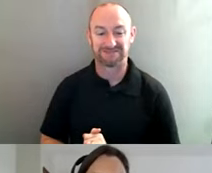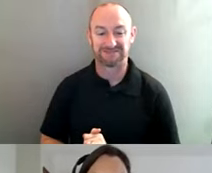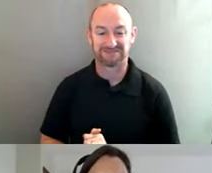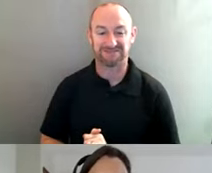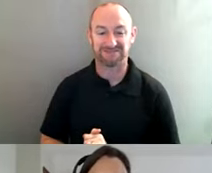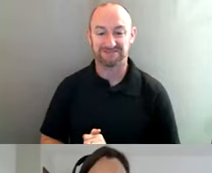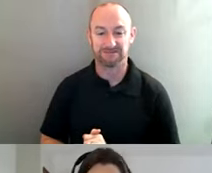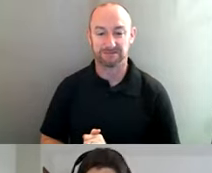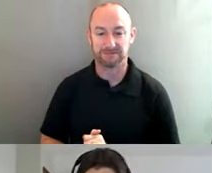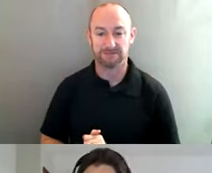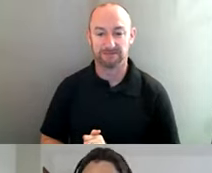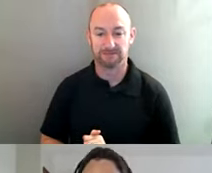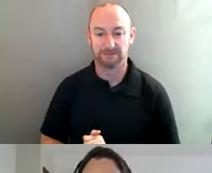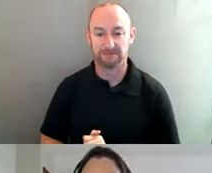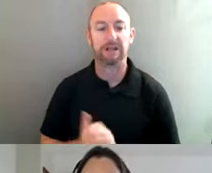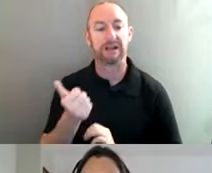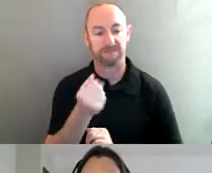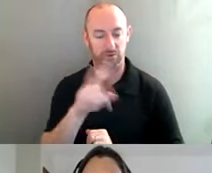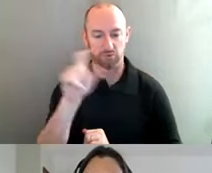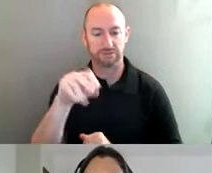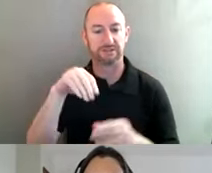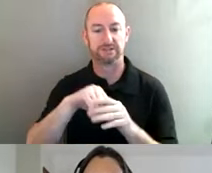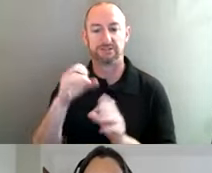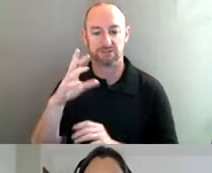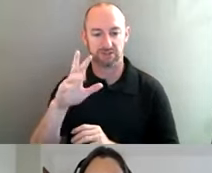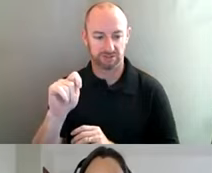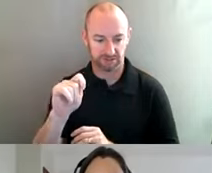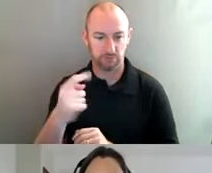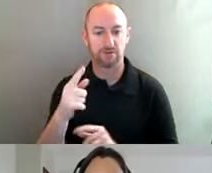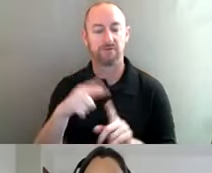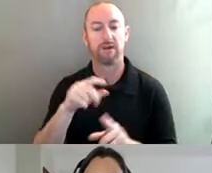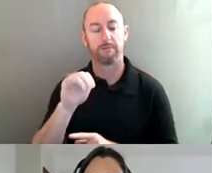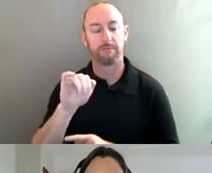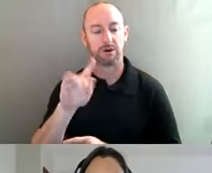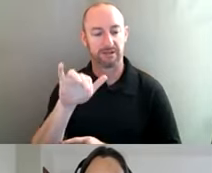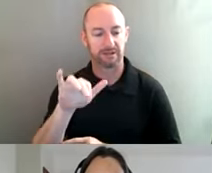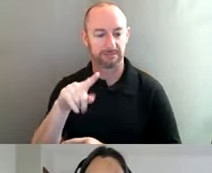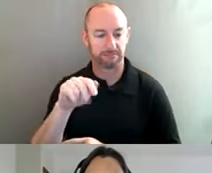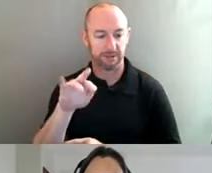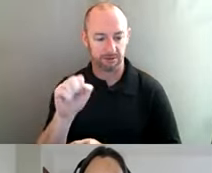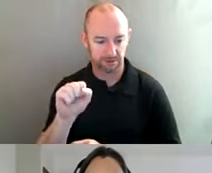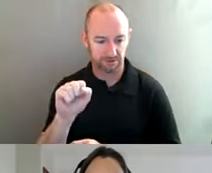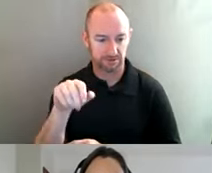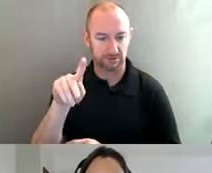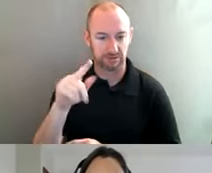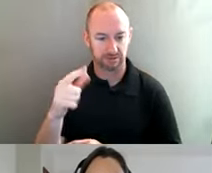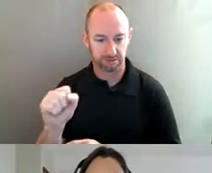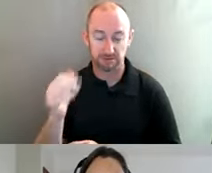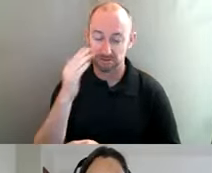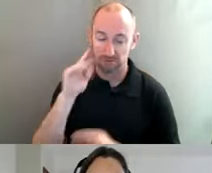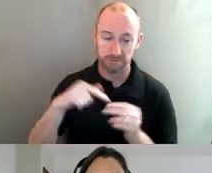I think there's a few questions in the chat. One from Marty Paris or KGS. Do you know if